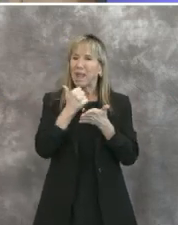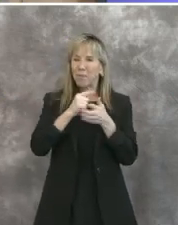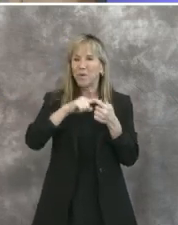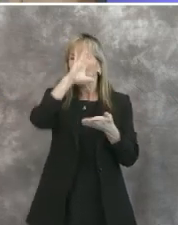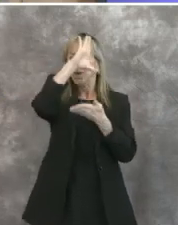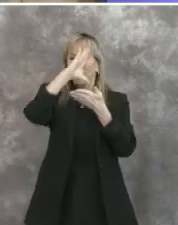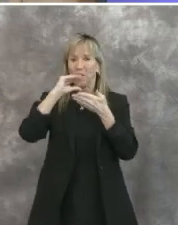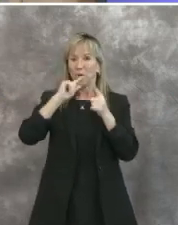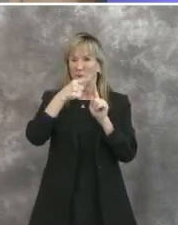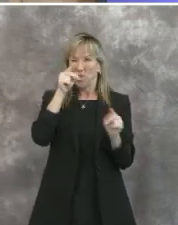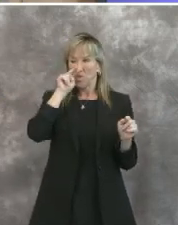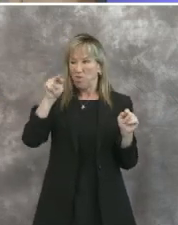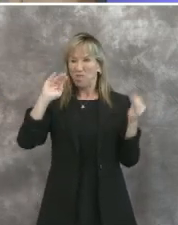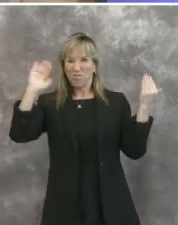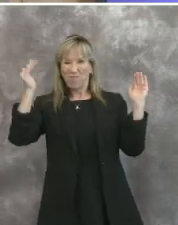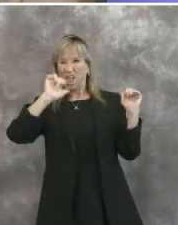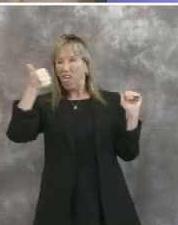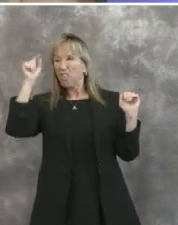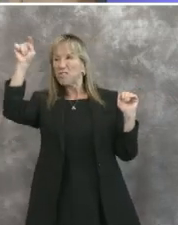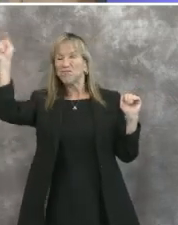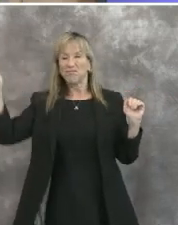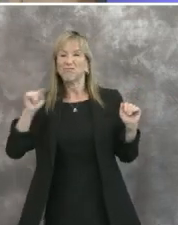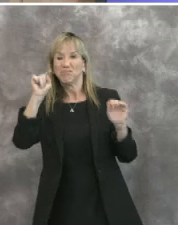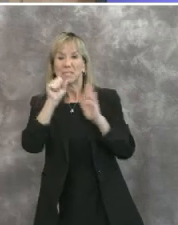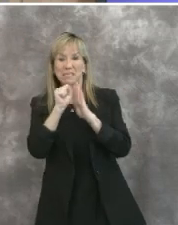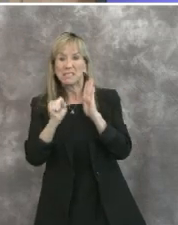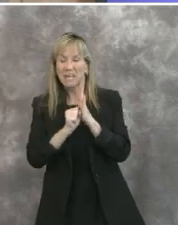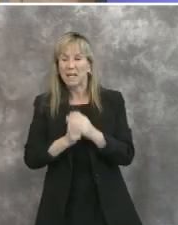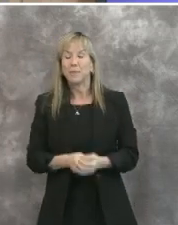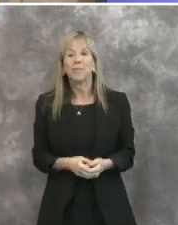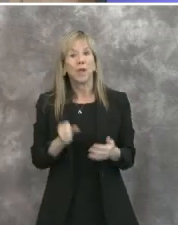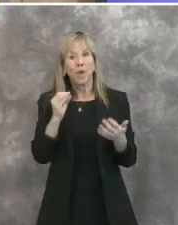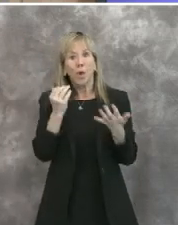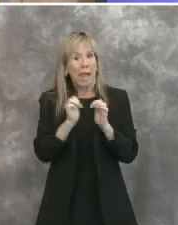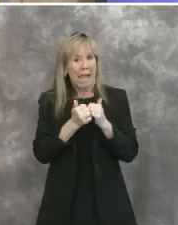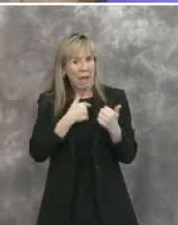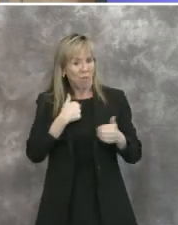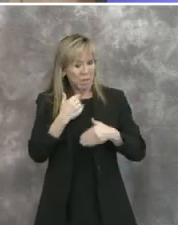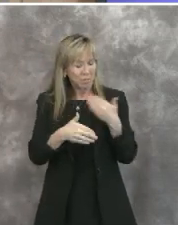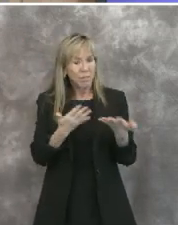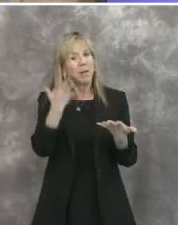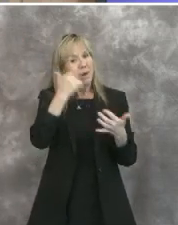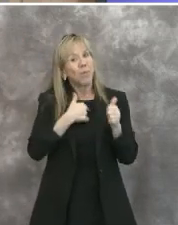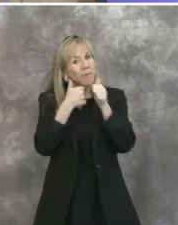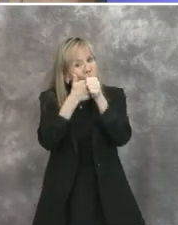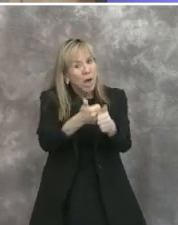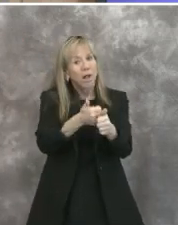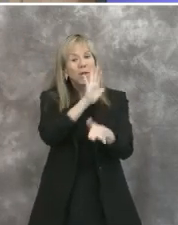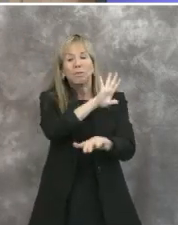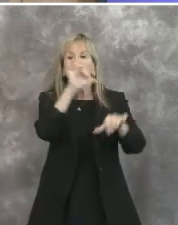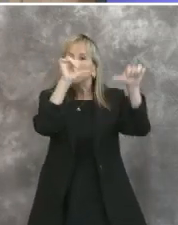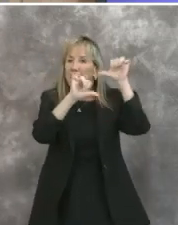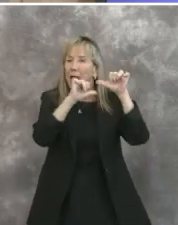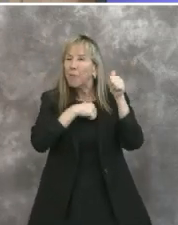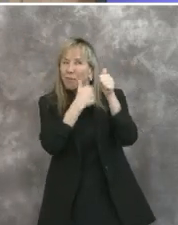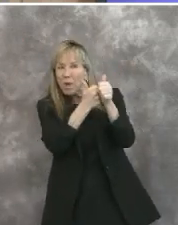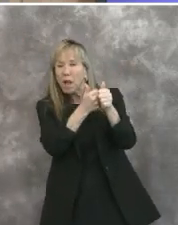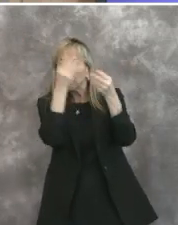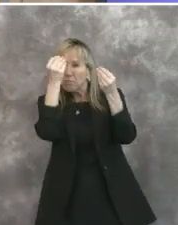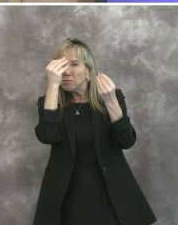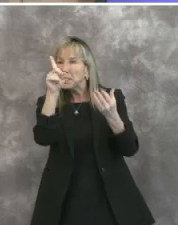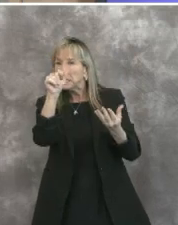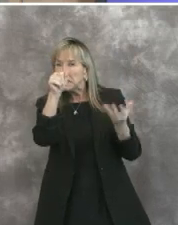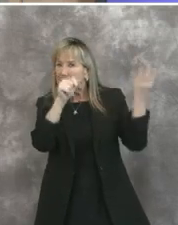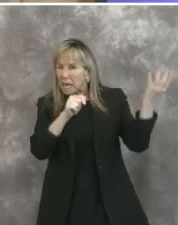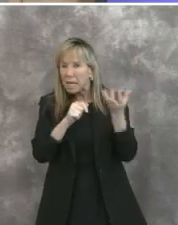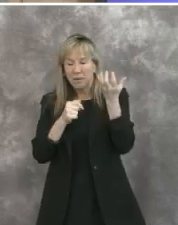to other states. The governor's action was based on the science and the data, and that is the way to do it. Here at the County of San Diego, we will